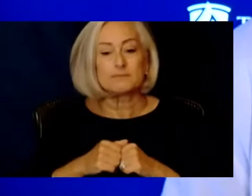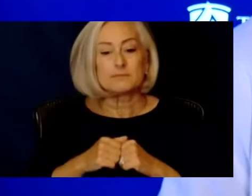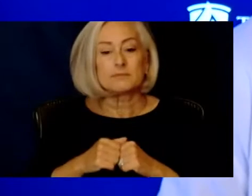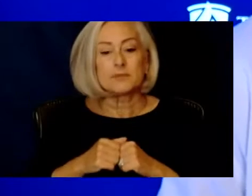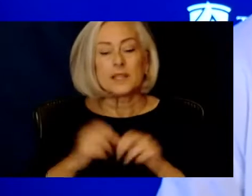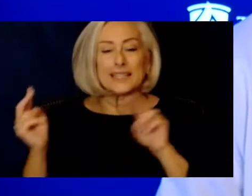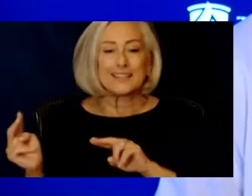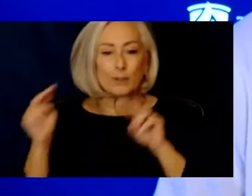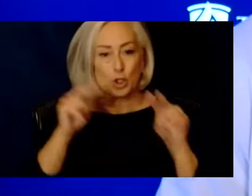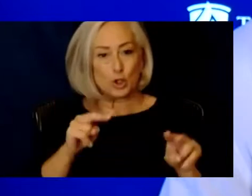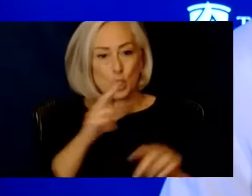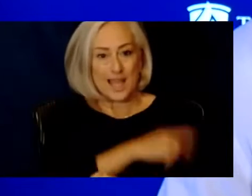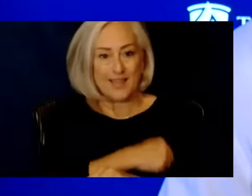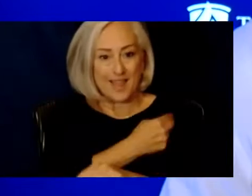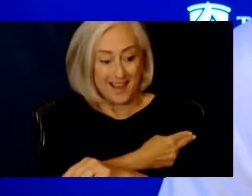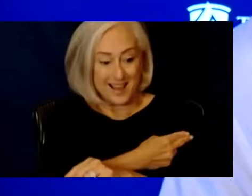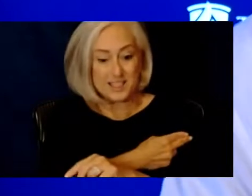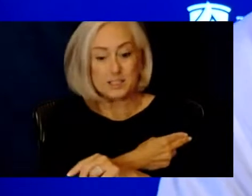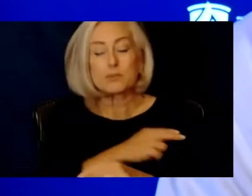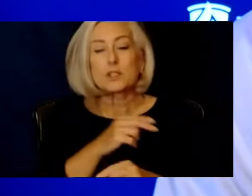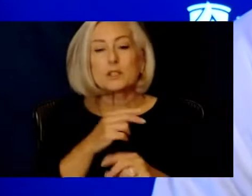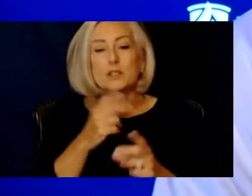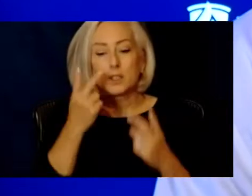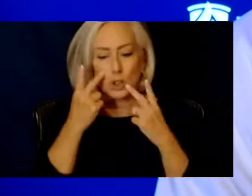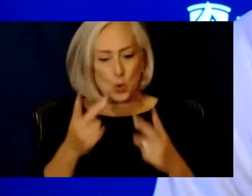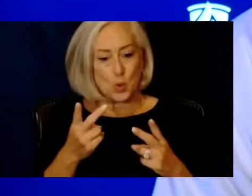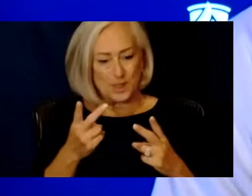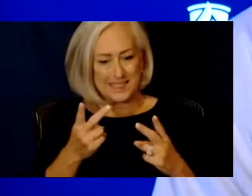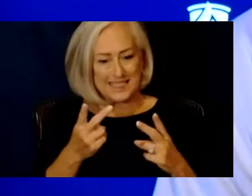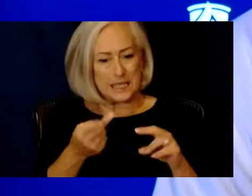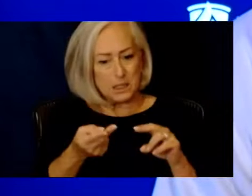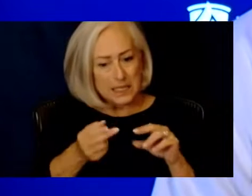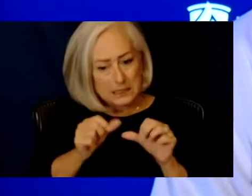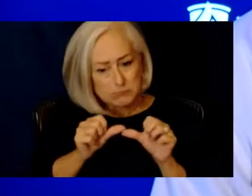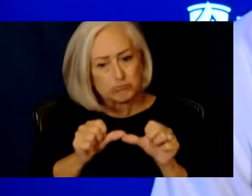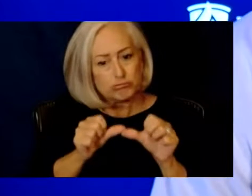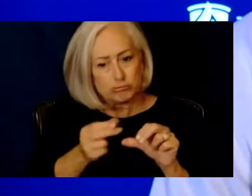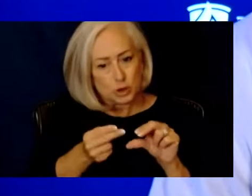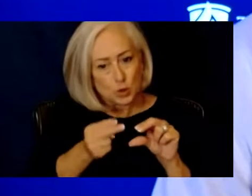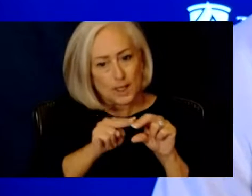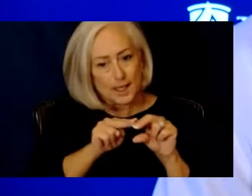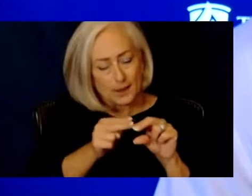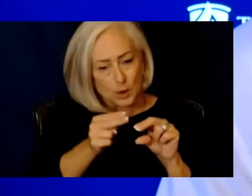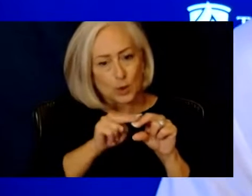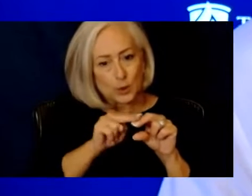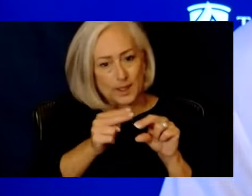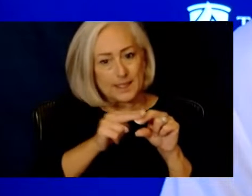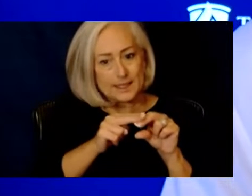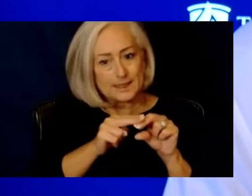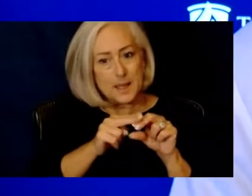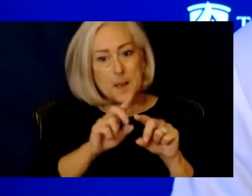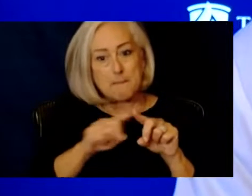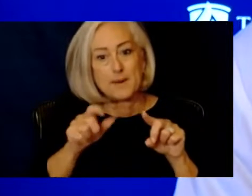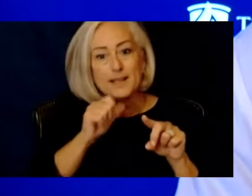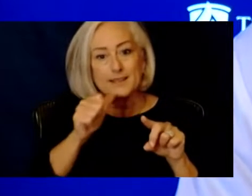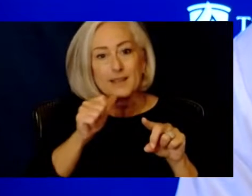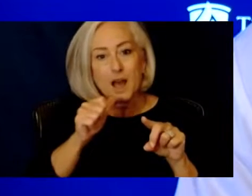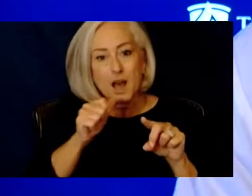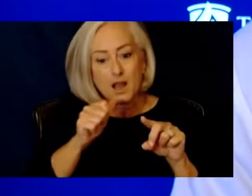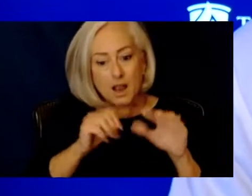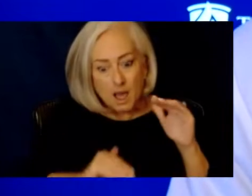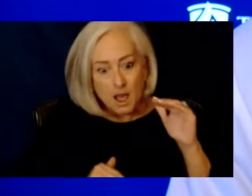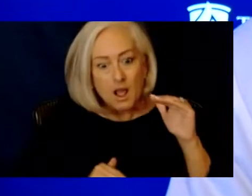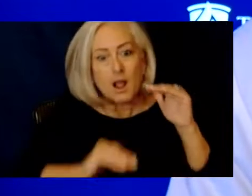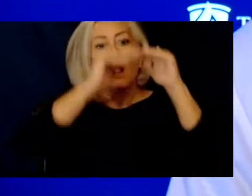just slowly climb up. It hasn't plateaued yet. It hasn't peaked. It hasn't gone to that level that was in the Delta Omicron surge